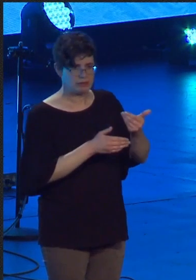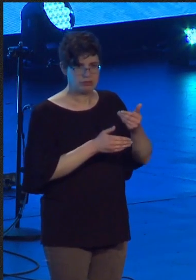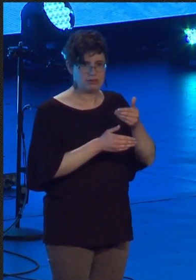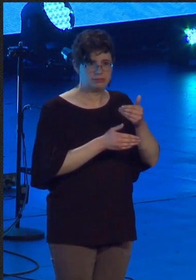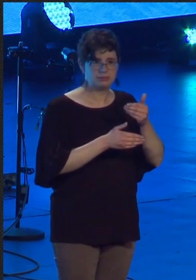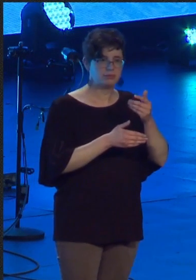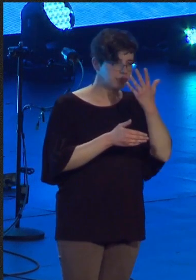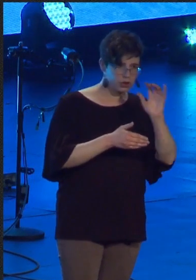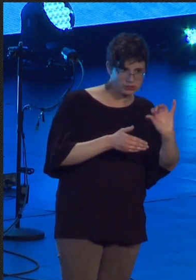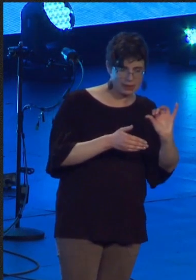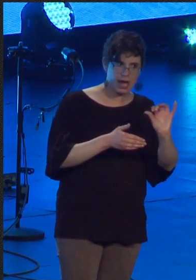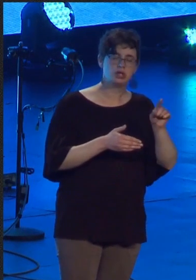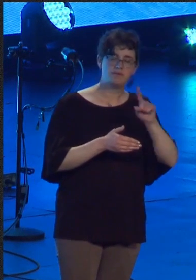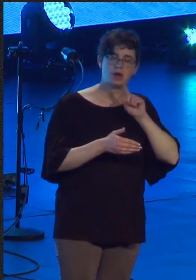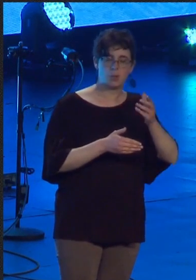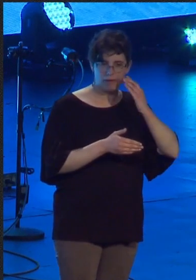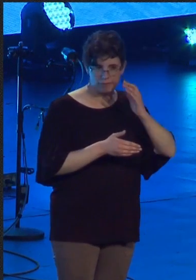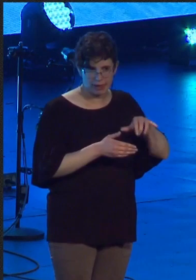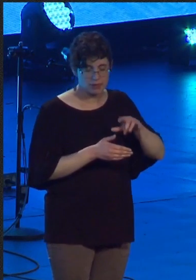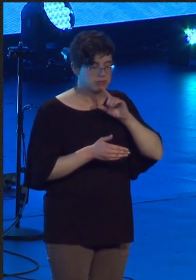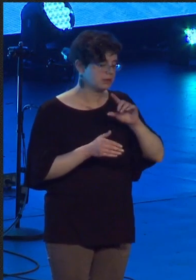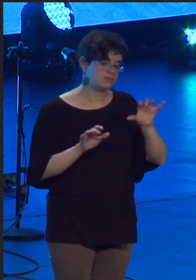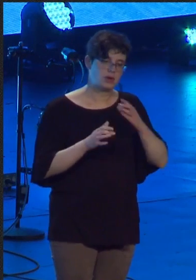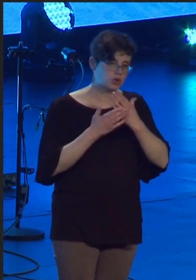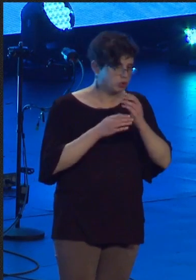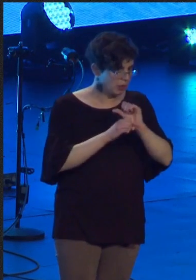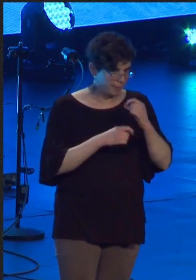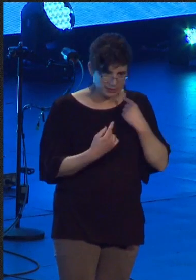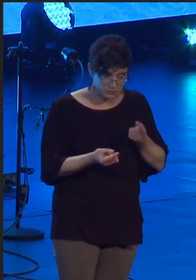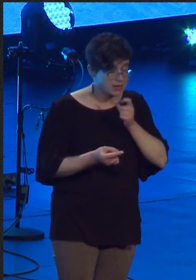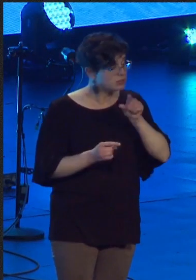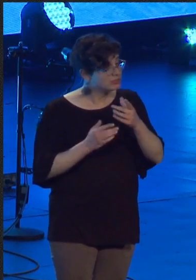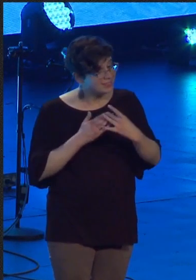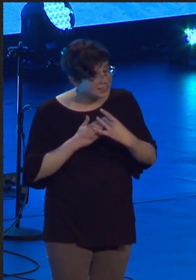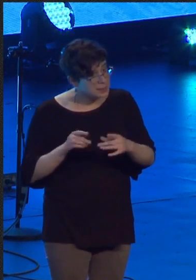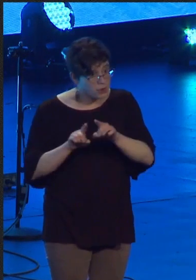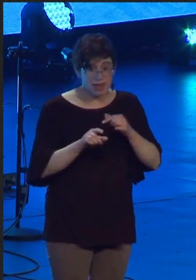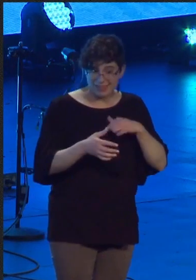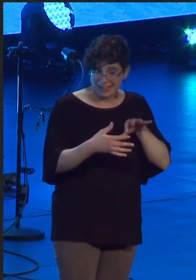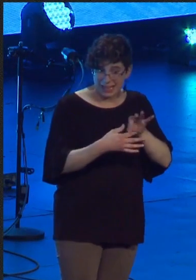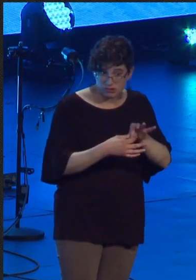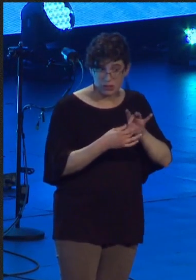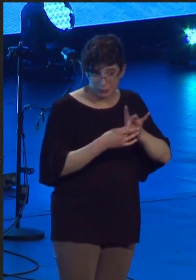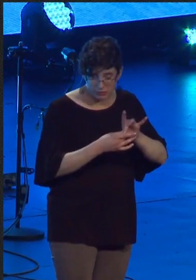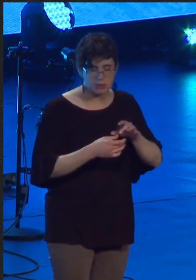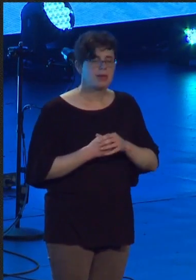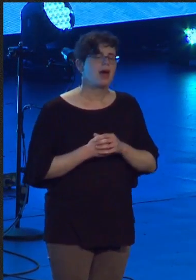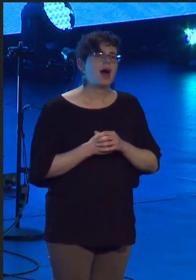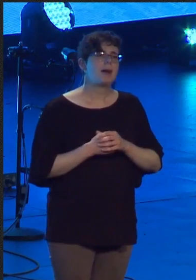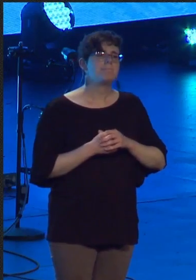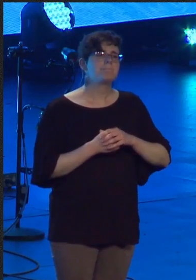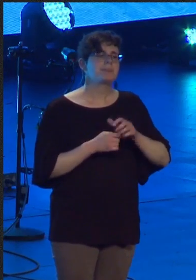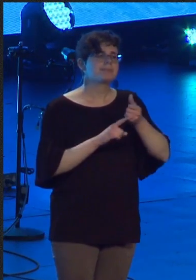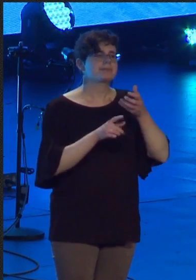people. You and Annie are doing a great job, not just leading, but connecting, having a relationship with. Tell us something we need to know